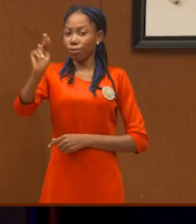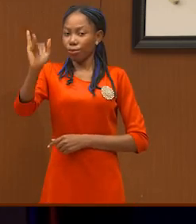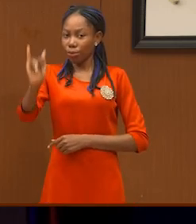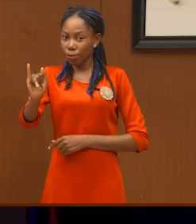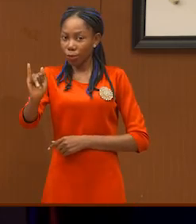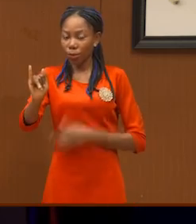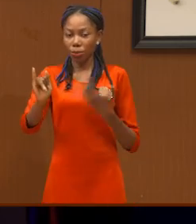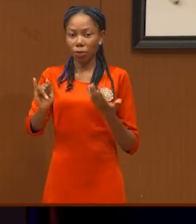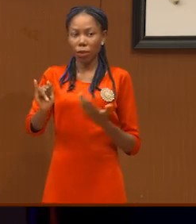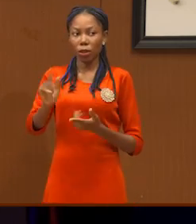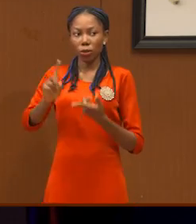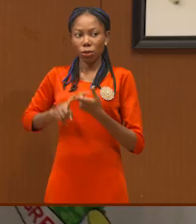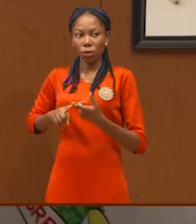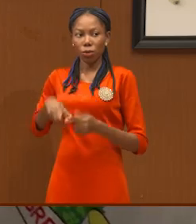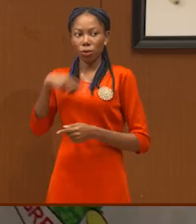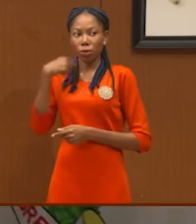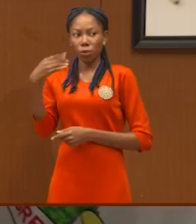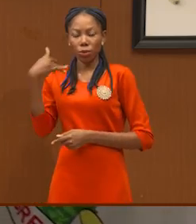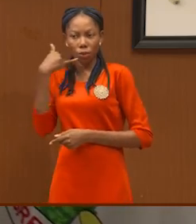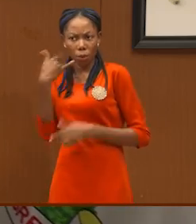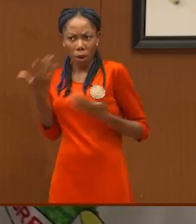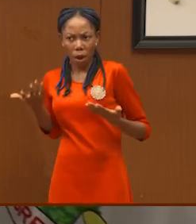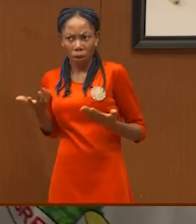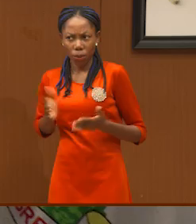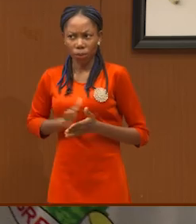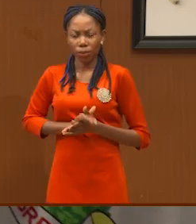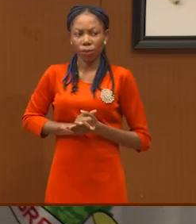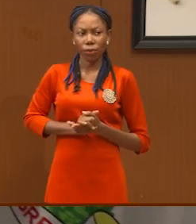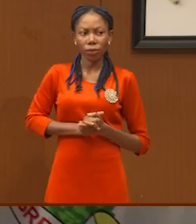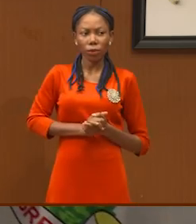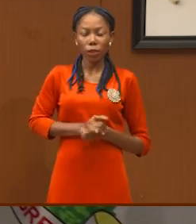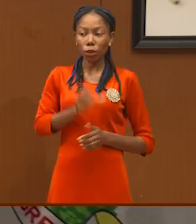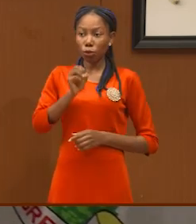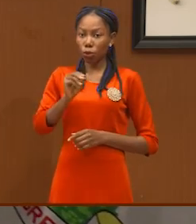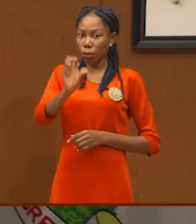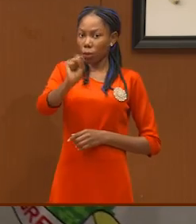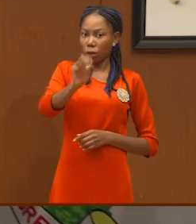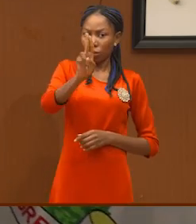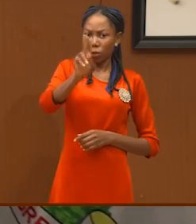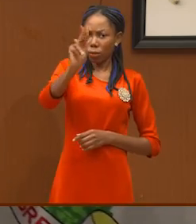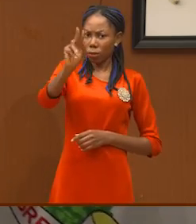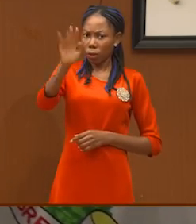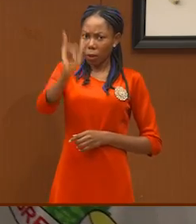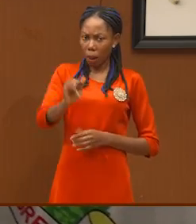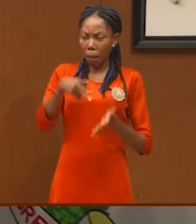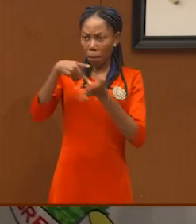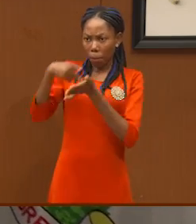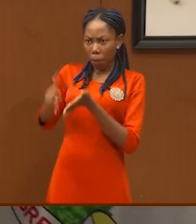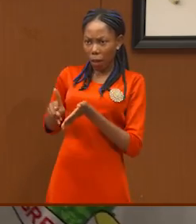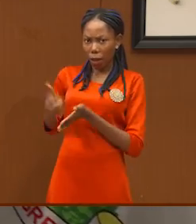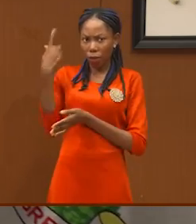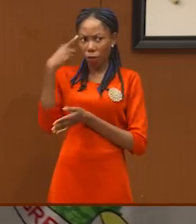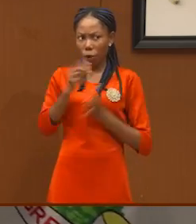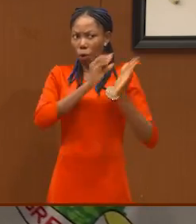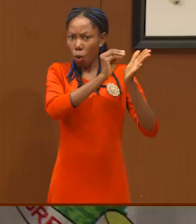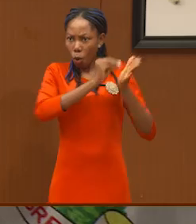Sonny online here, he will tell you. It's only Sonny that can claim that. I mean. Sonny paid, not you. He paid for his own apartment